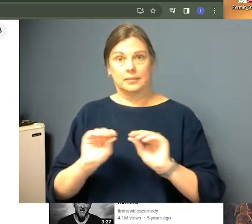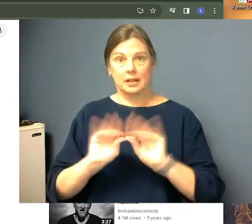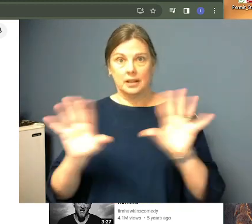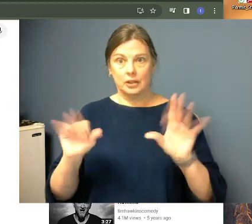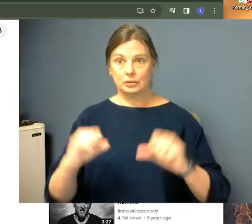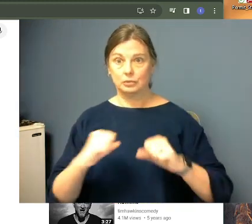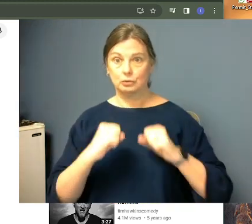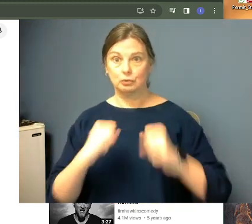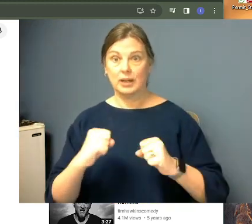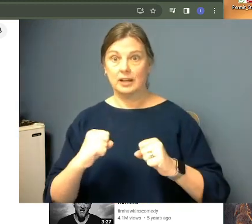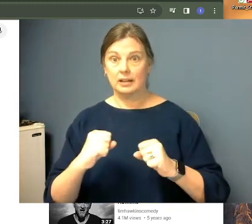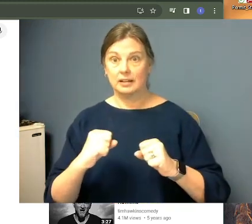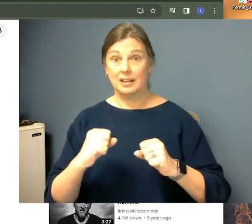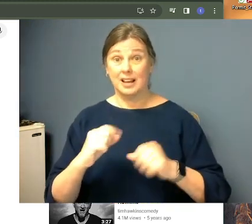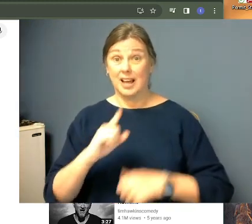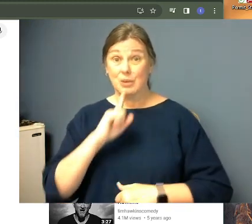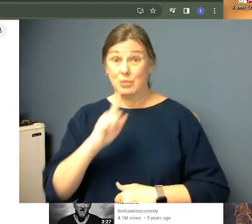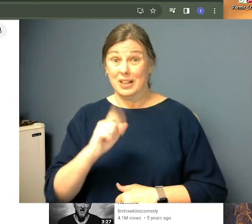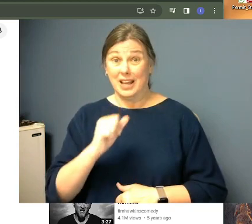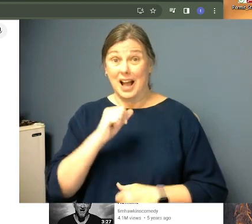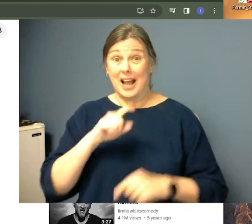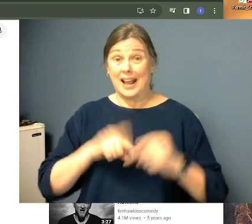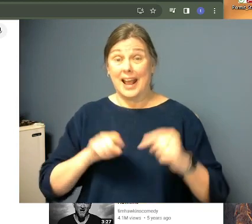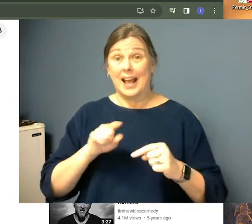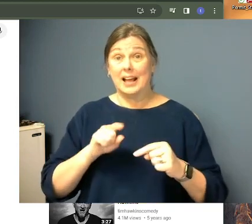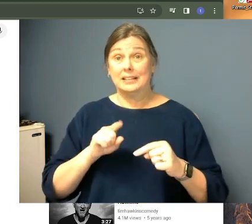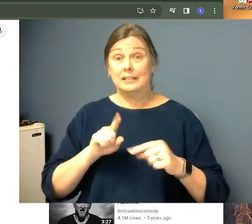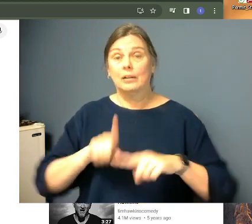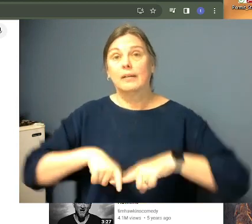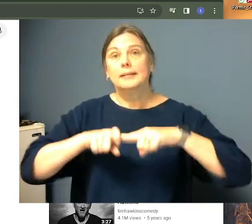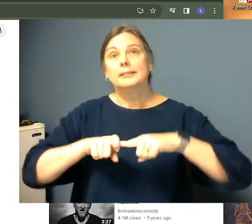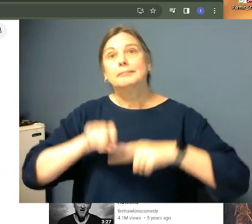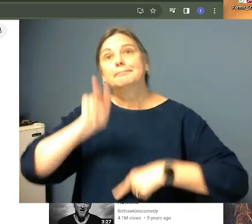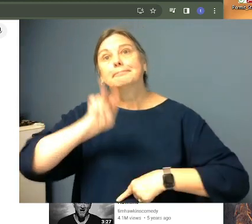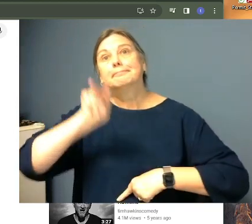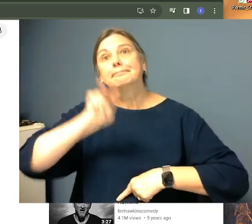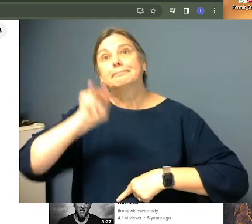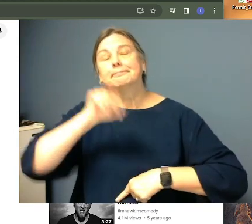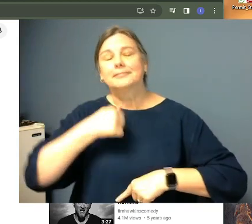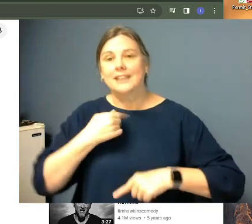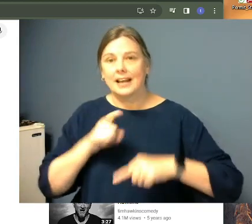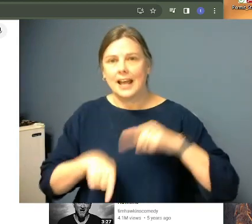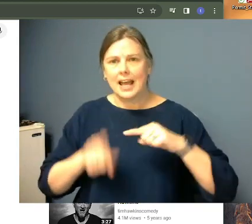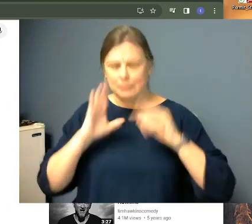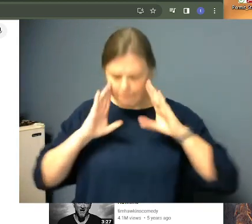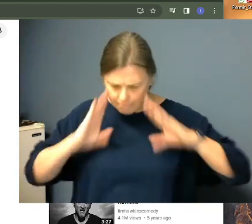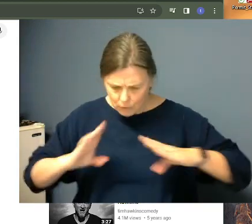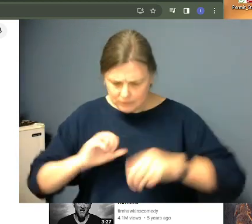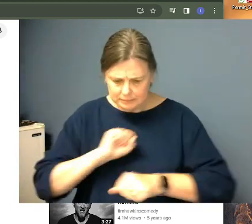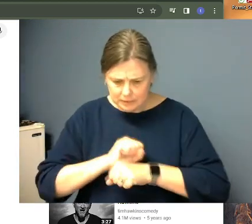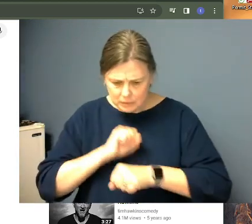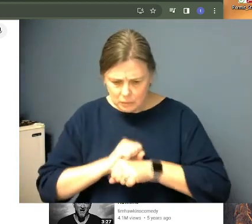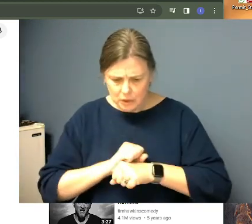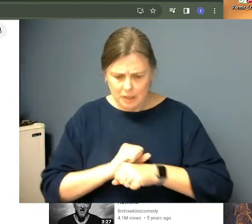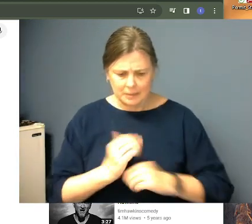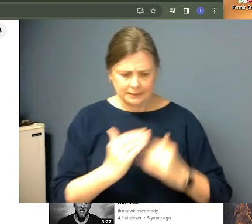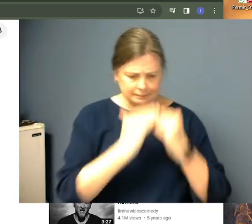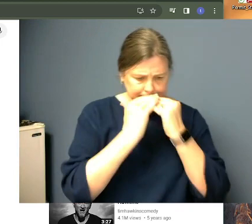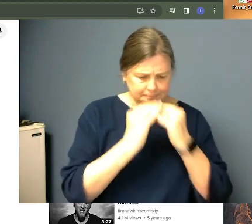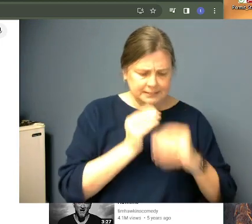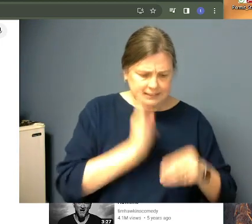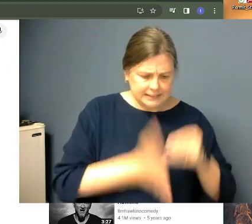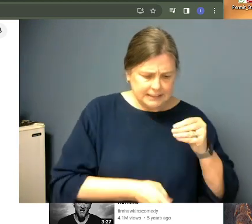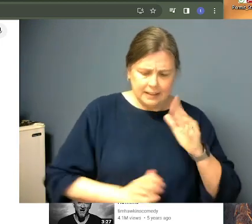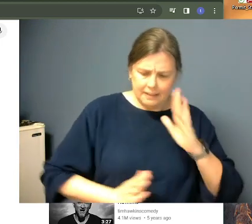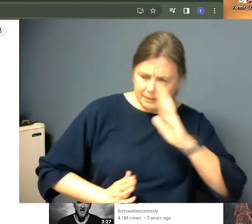just doesn't have time to look at us. She's got stuff she's got to do. Now, I don't want to diminish the